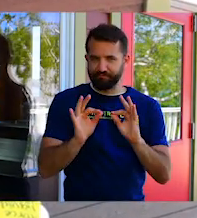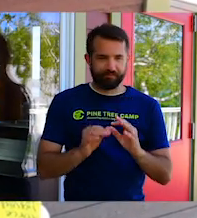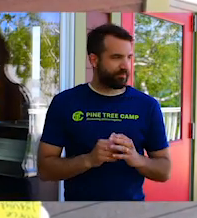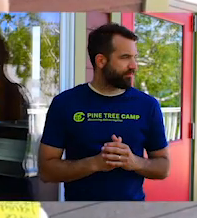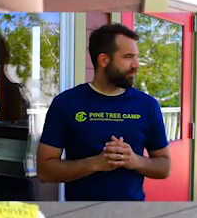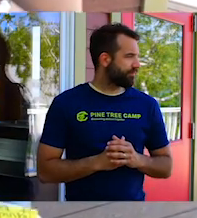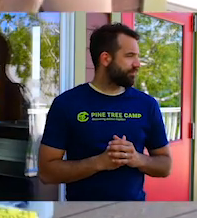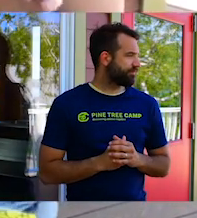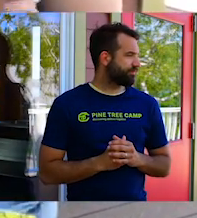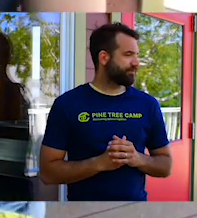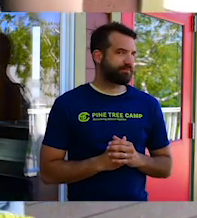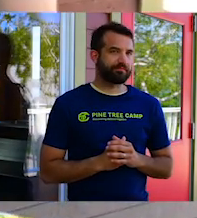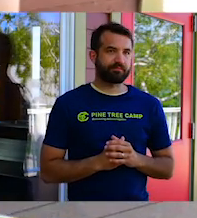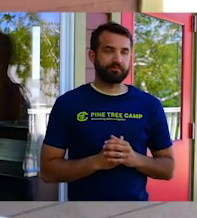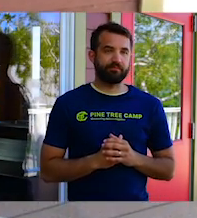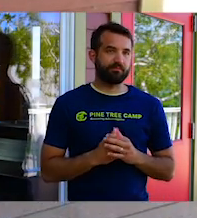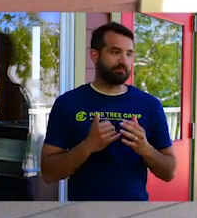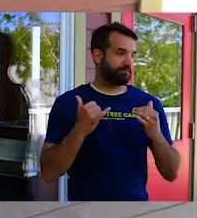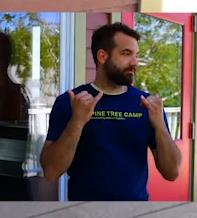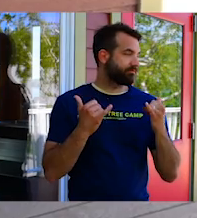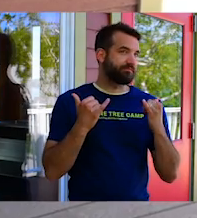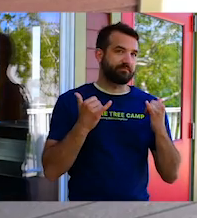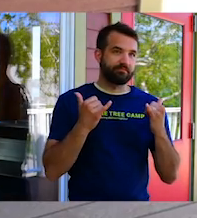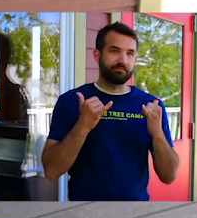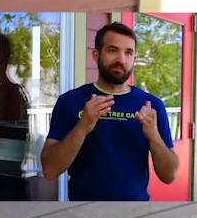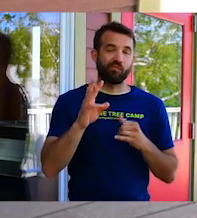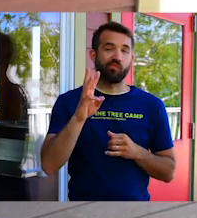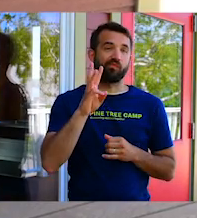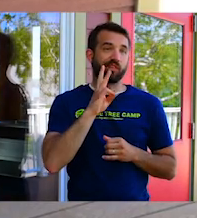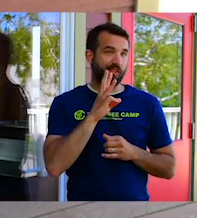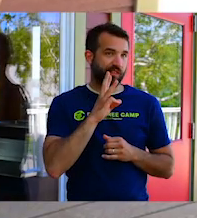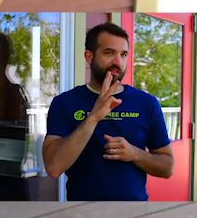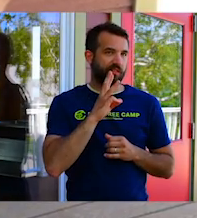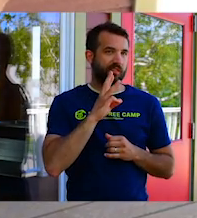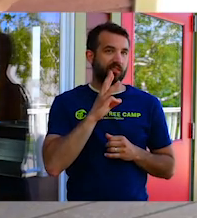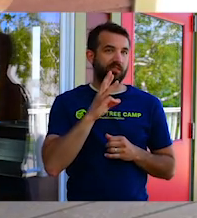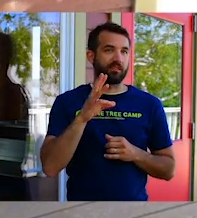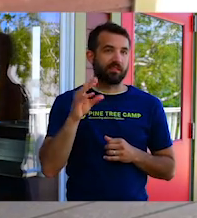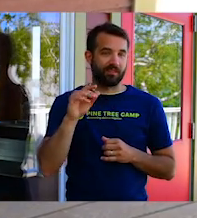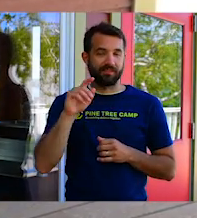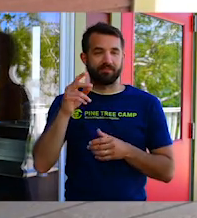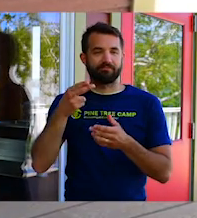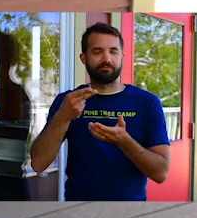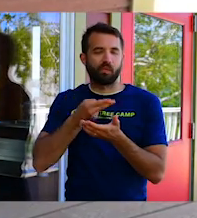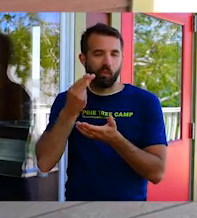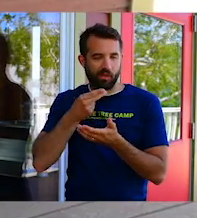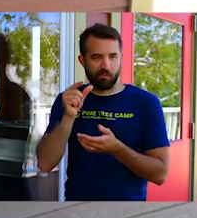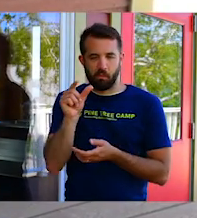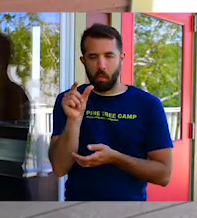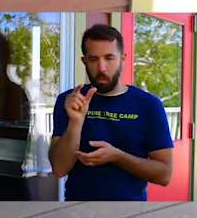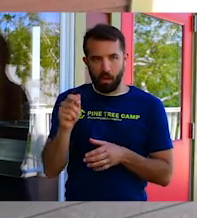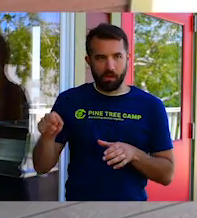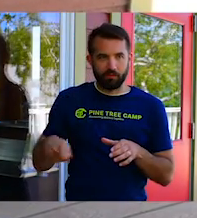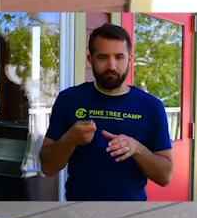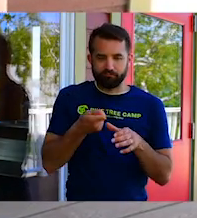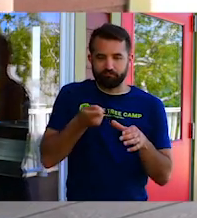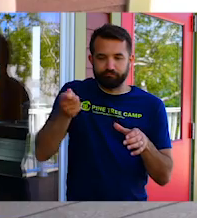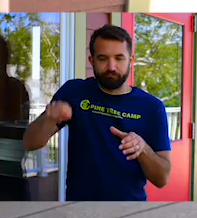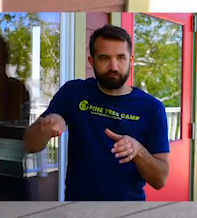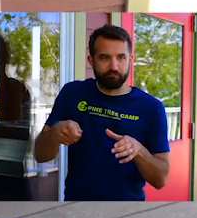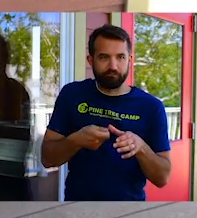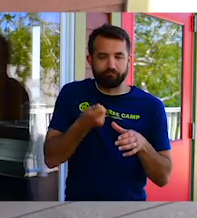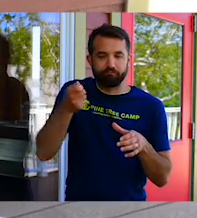right, so the next thing Fern's going to do is she's going to take her water and her teaspoon, or again, you can use any spoon at home, and she's going to add in the